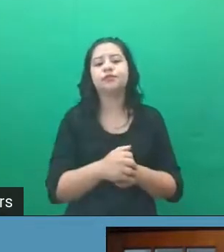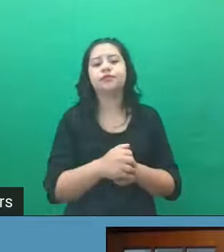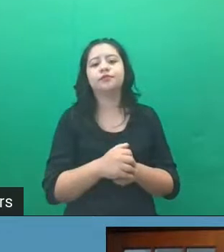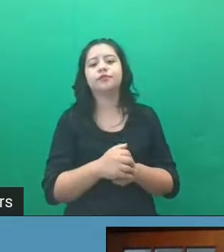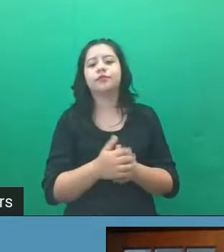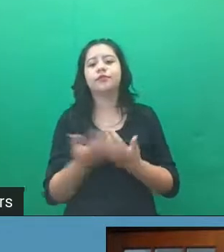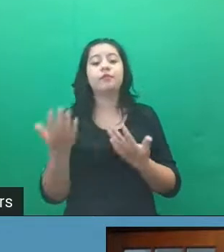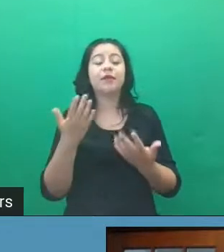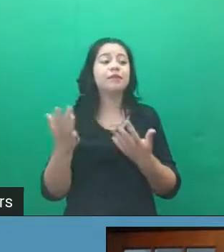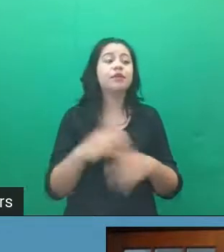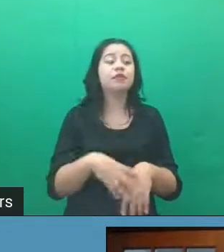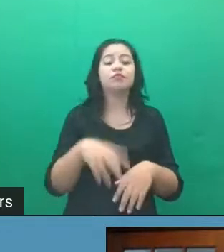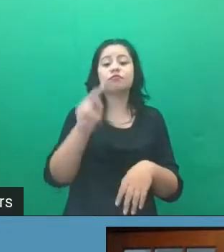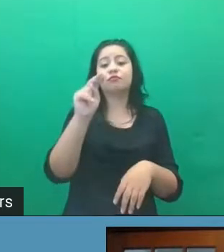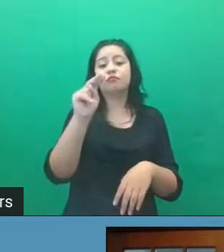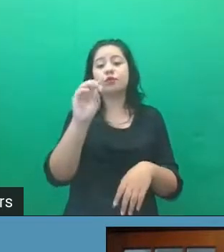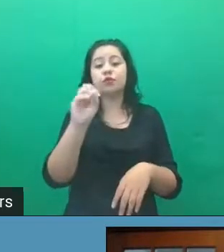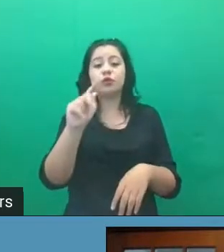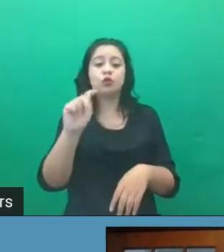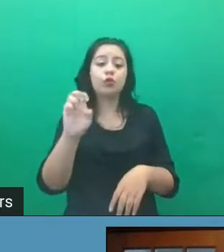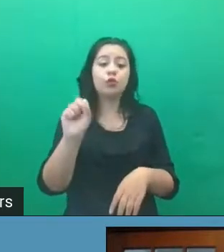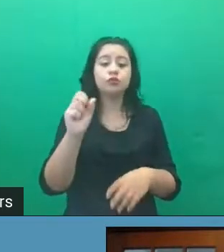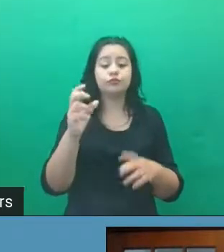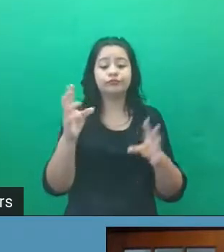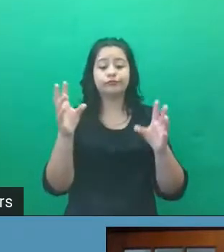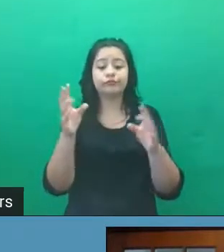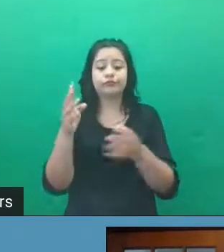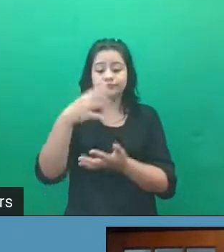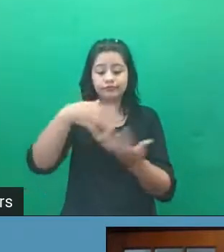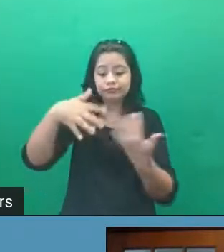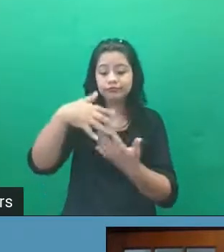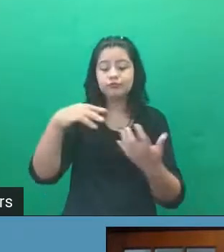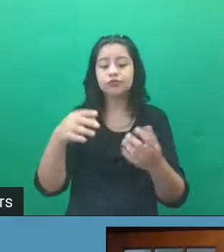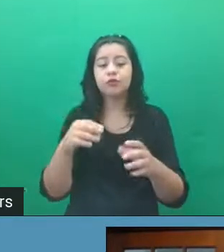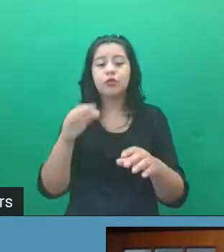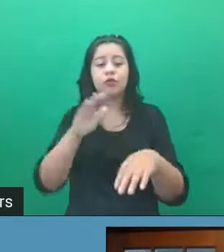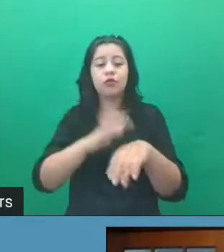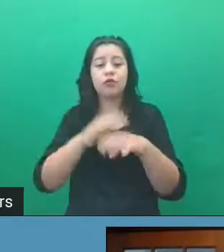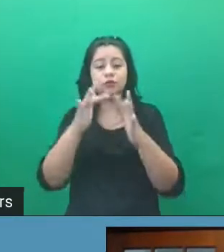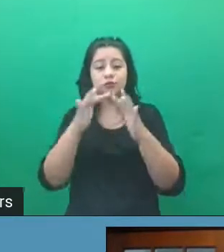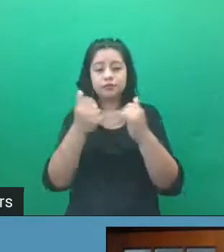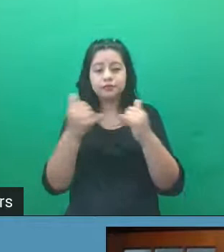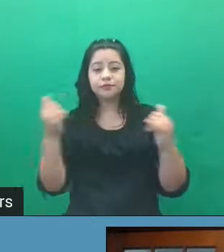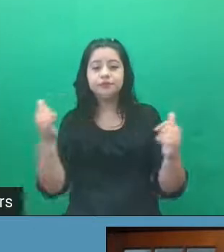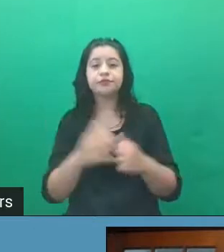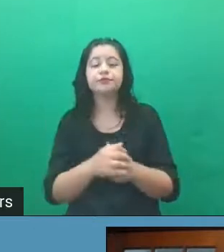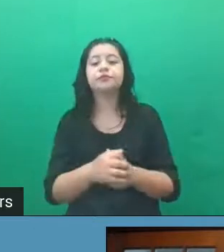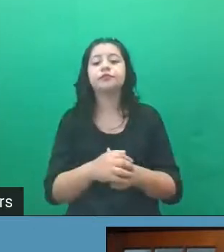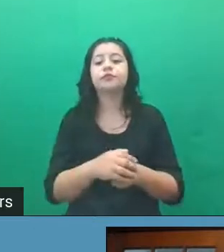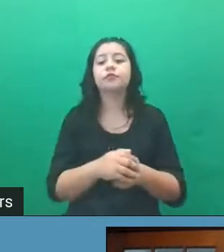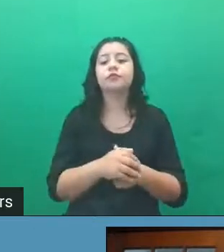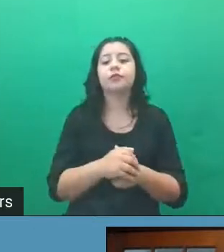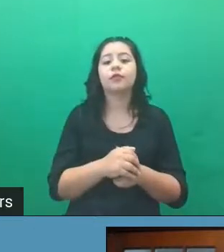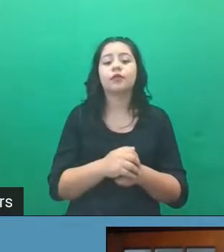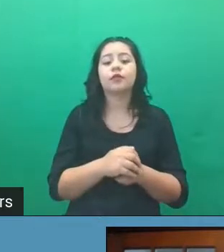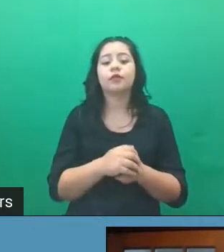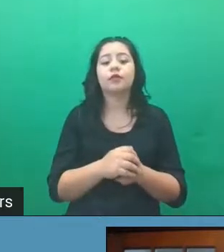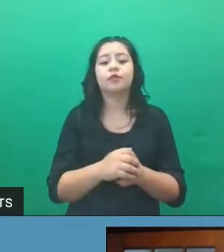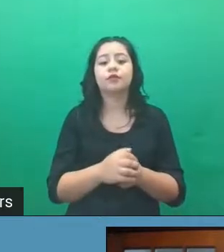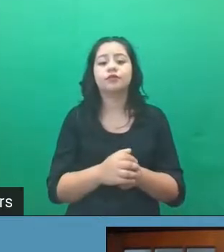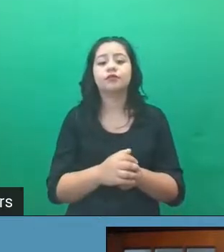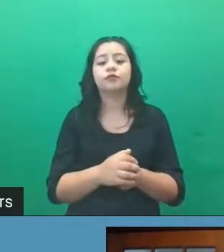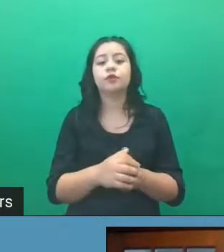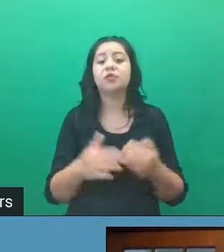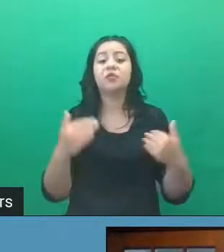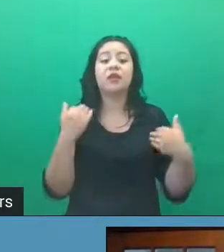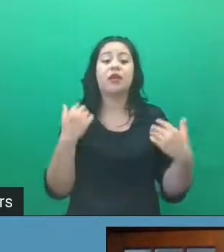conversations in that way. The great thing about online was that we got Lonnie Bunch from the Smithsonian to come in